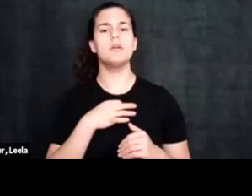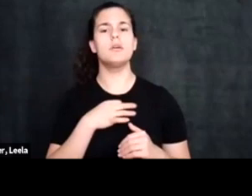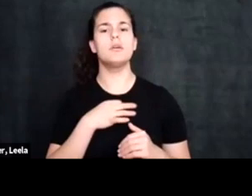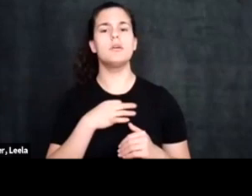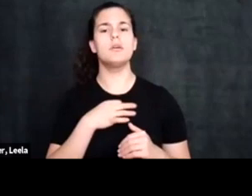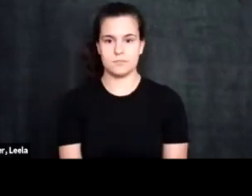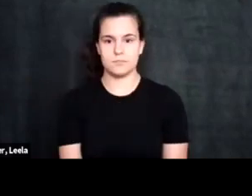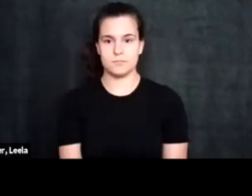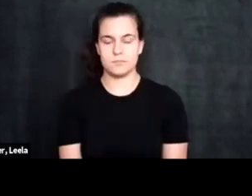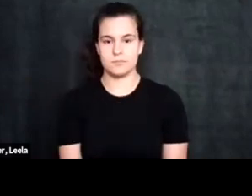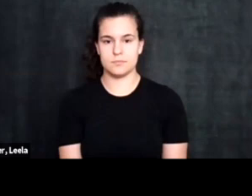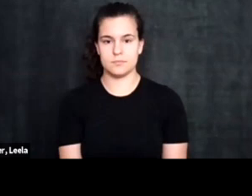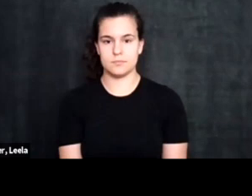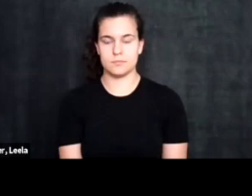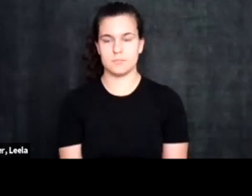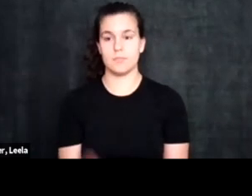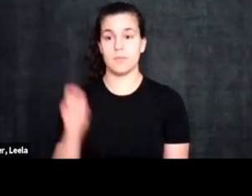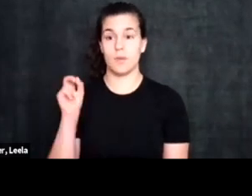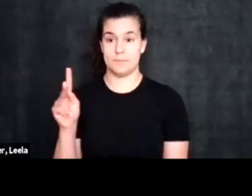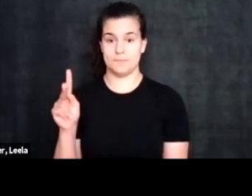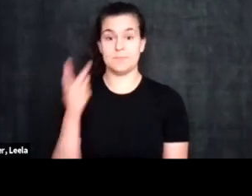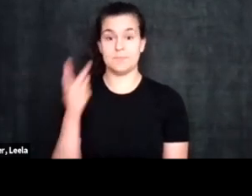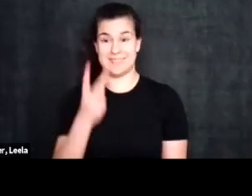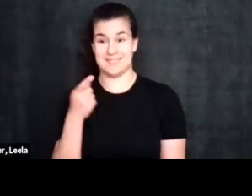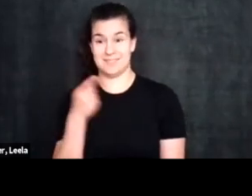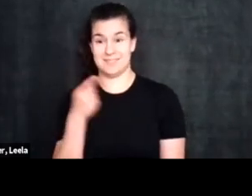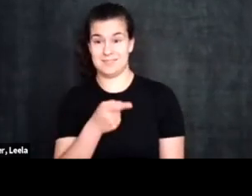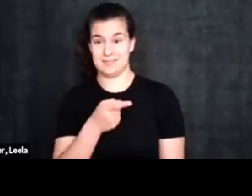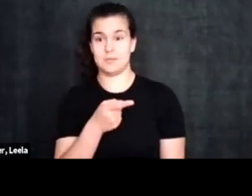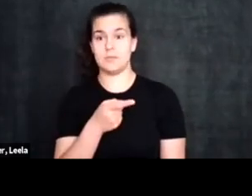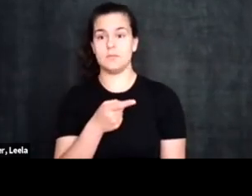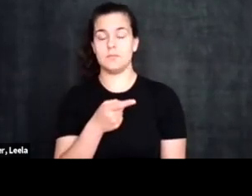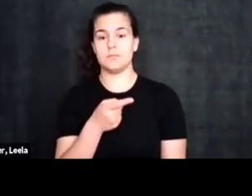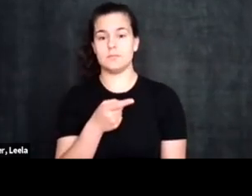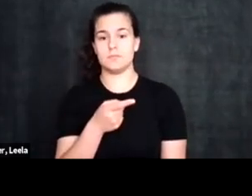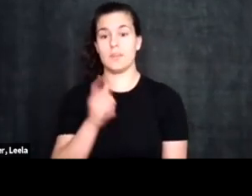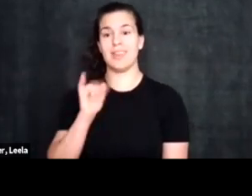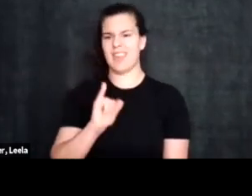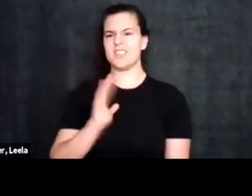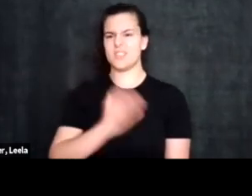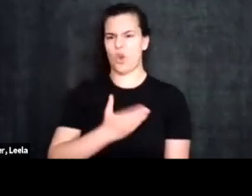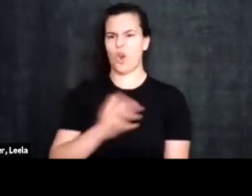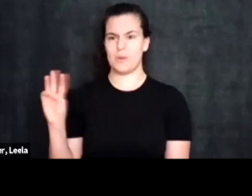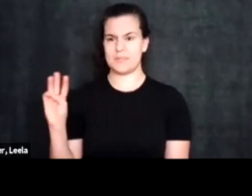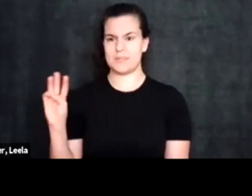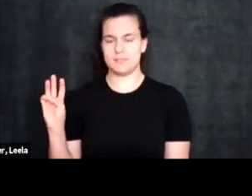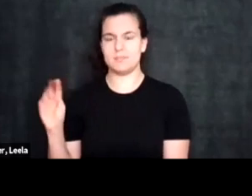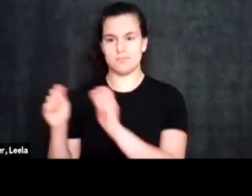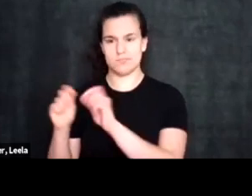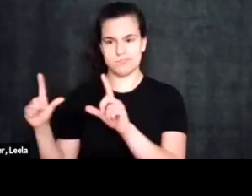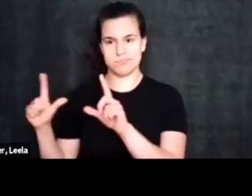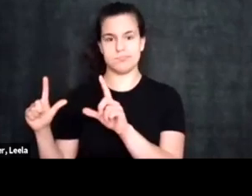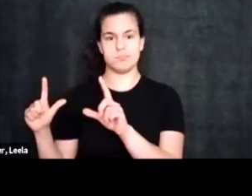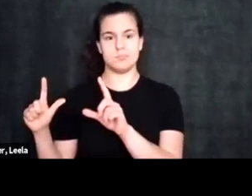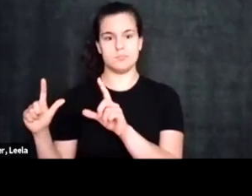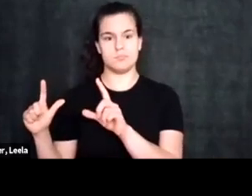bring on campus? So as you can see, if you'll go and take a look on our website, and you can click on